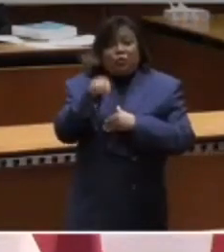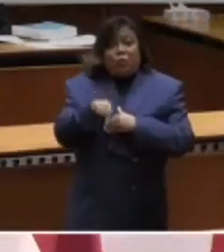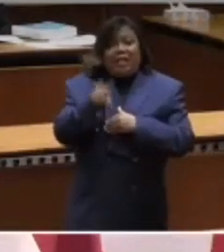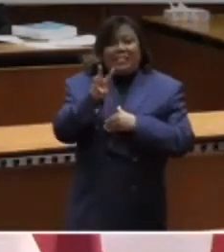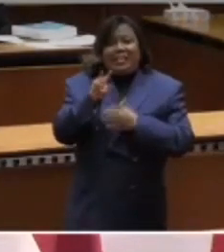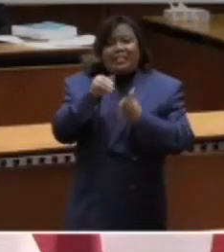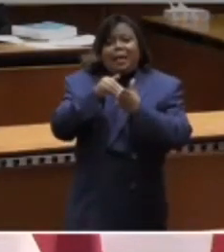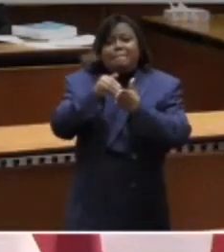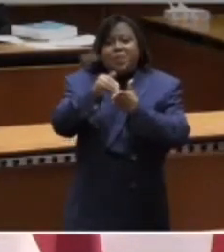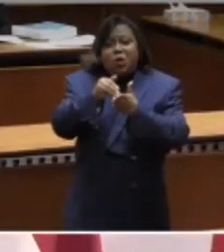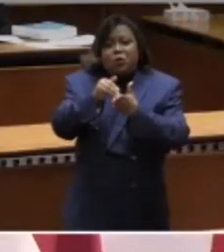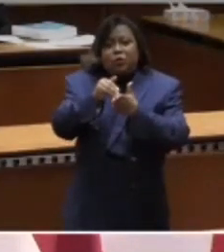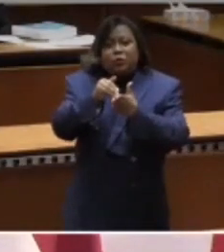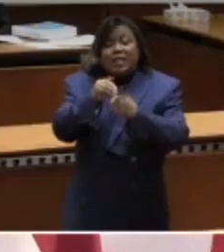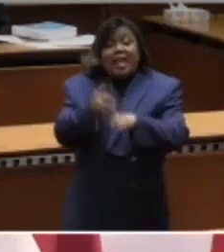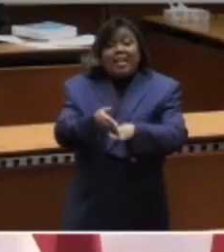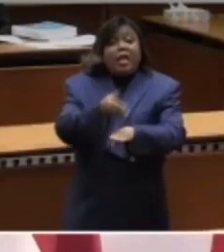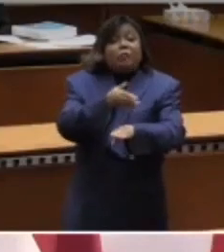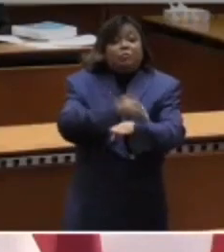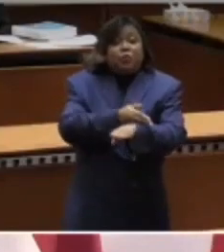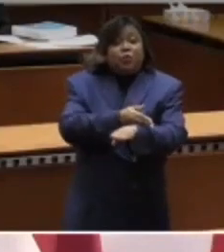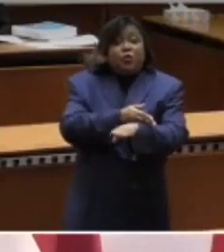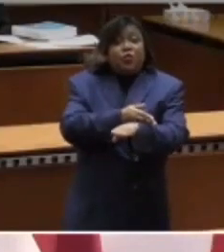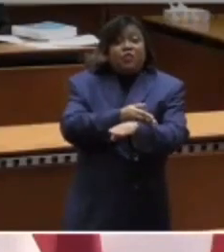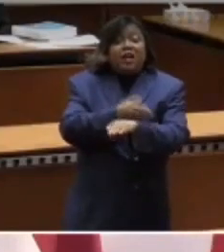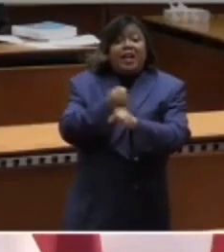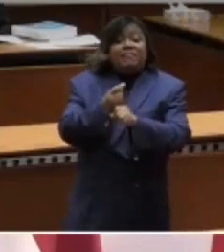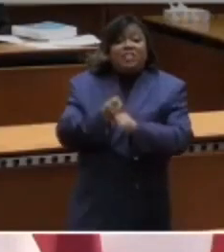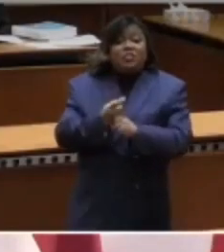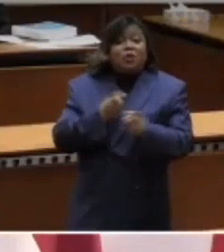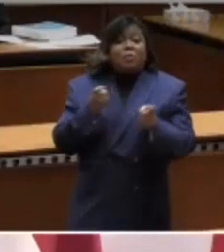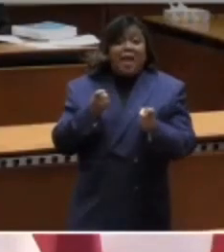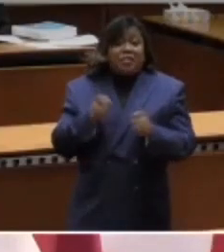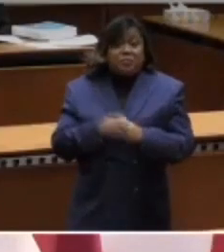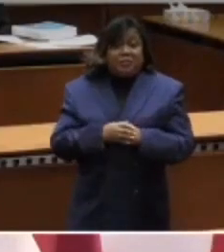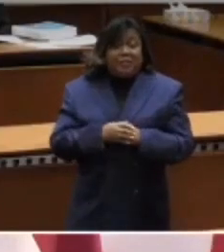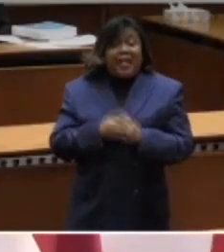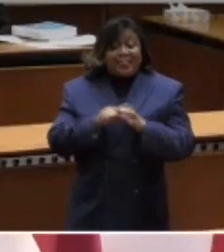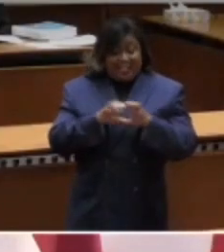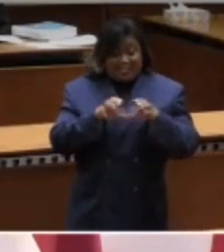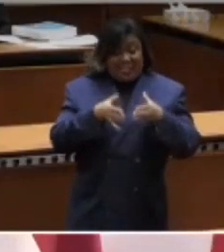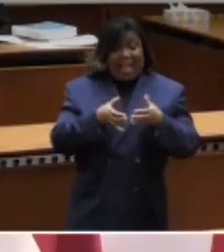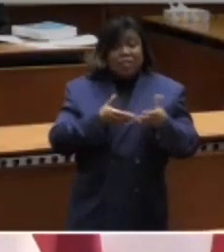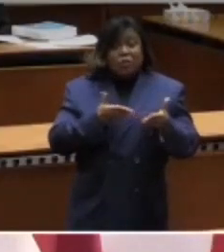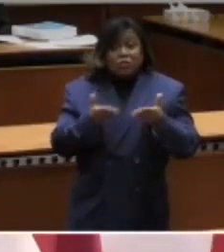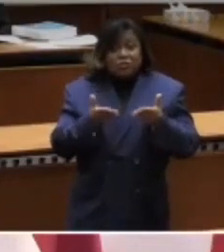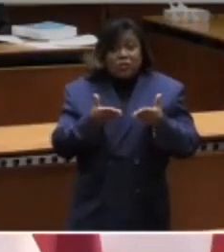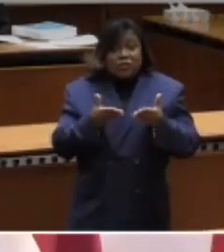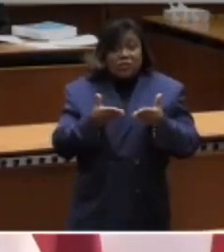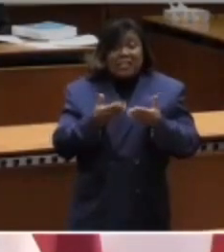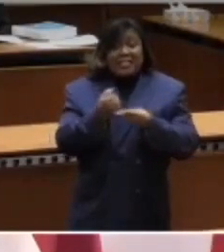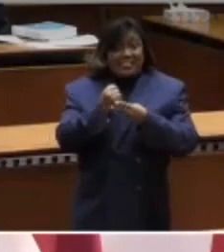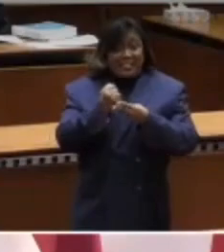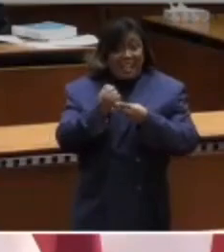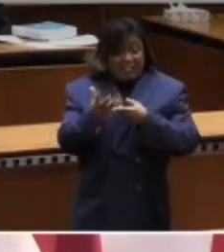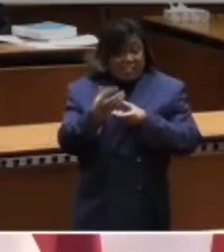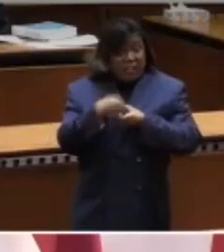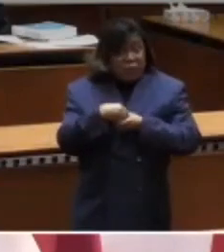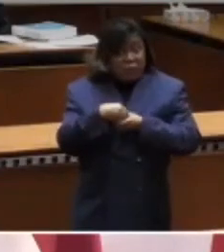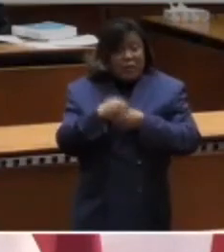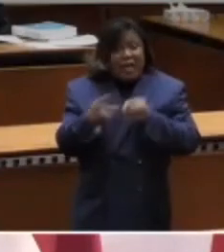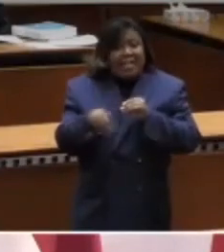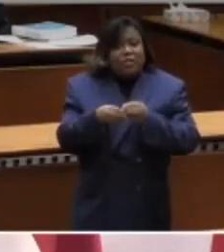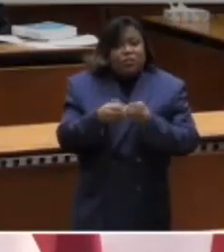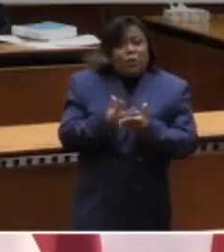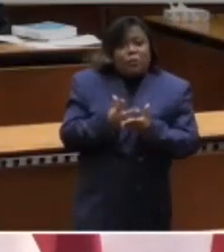$262.6 million in improved fiscal management. This category of savings includes